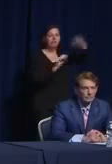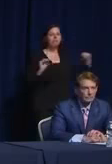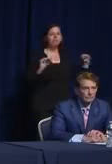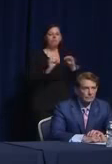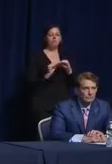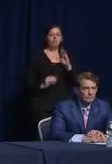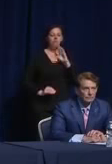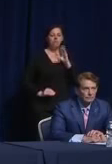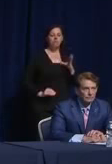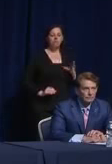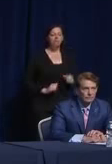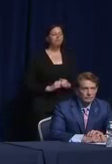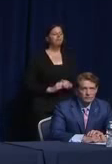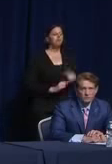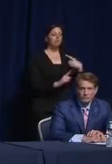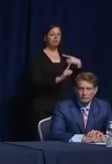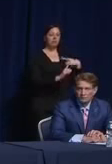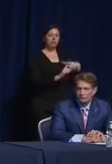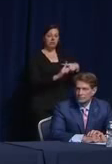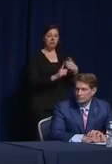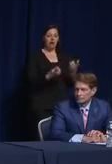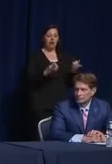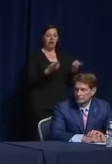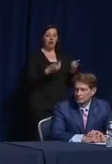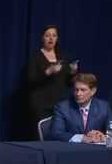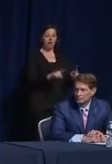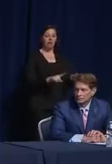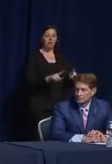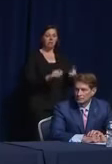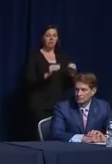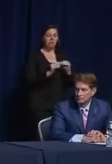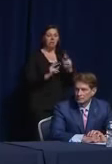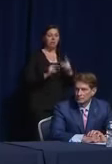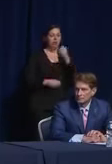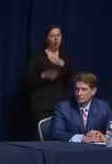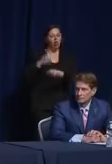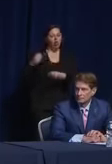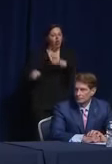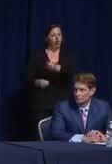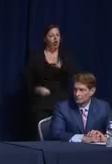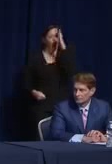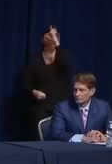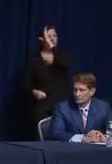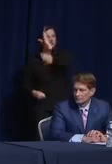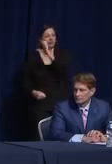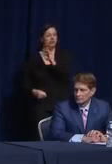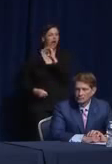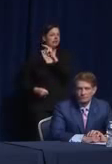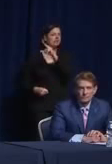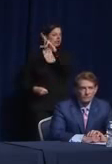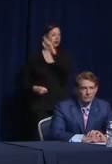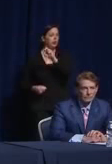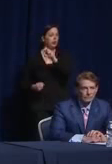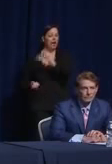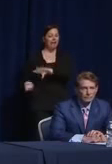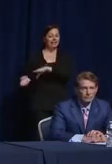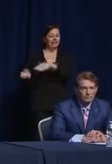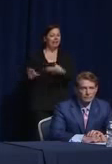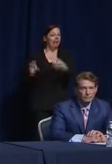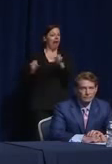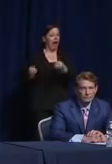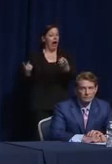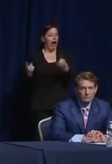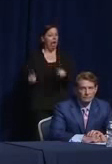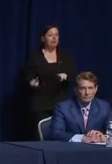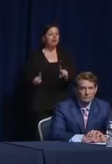severe illness leading to hospitalization, including intensive care unit admissions and death, can occur in